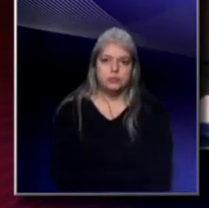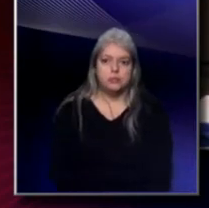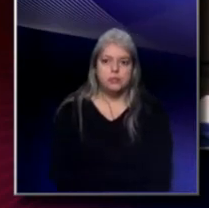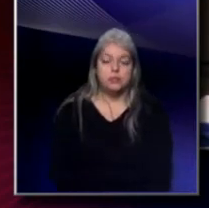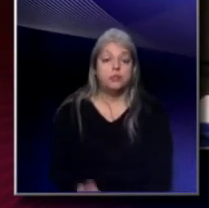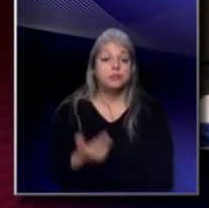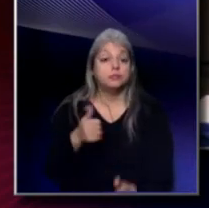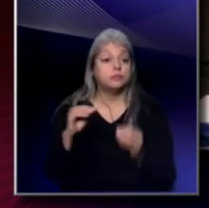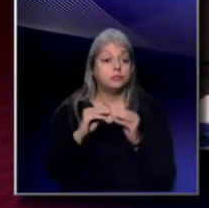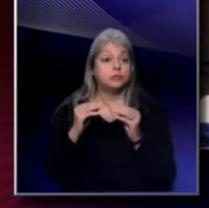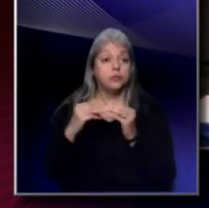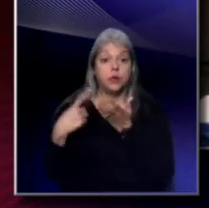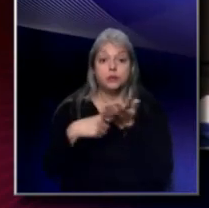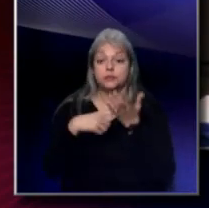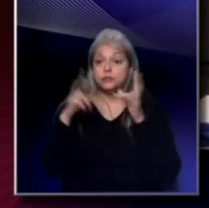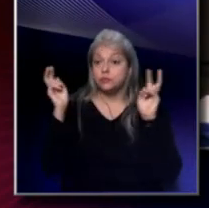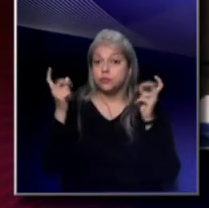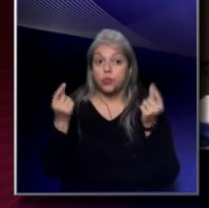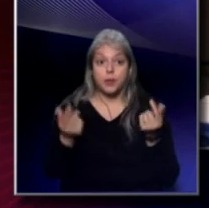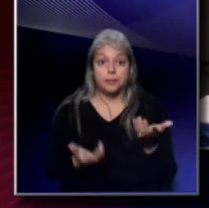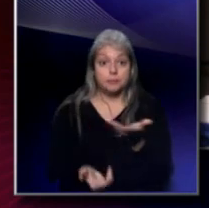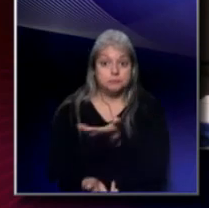Any other topics people would like covered?